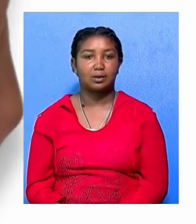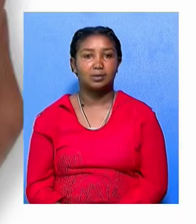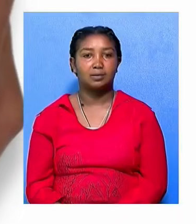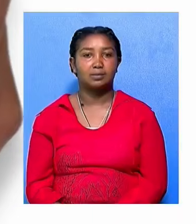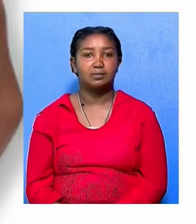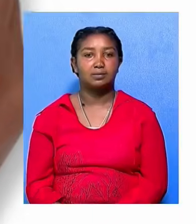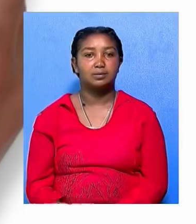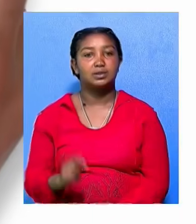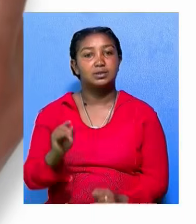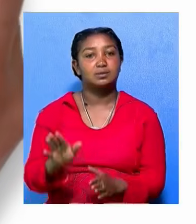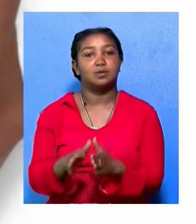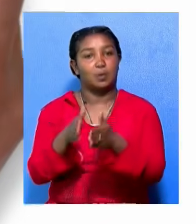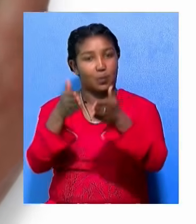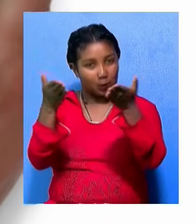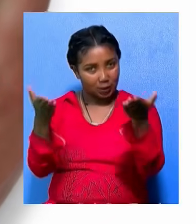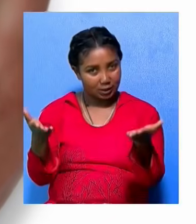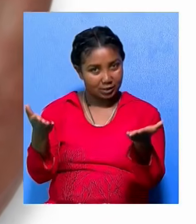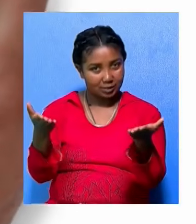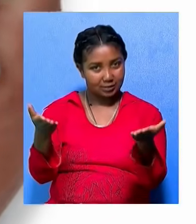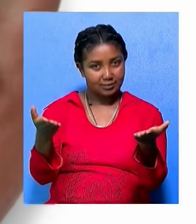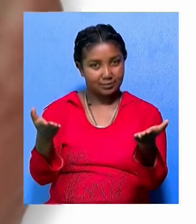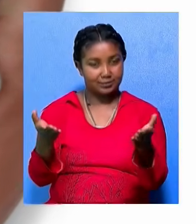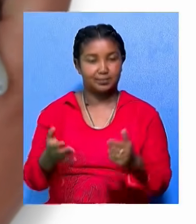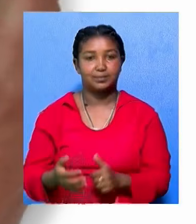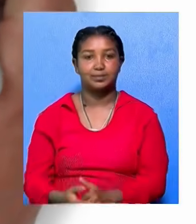the book.